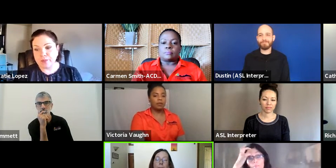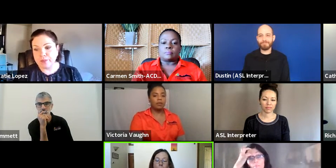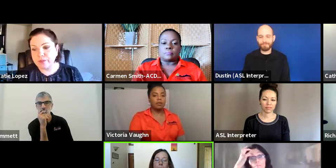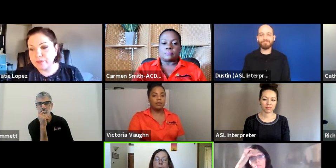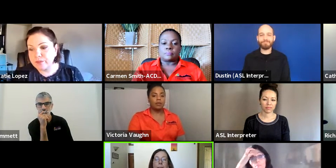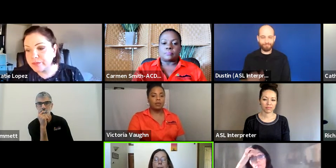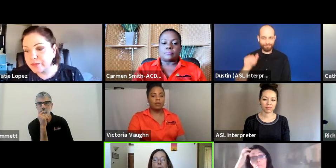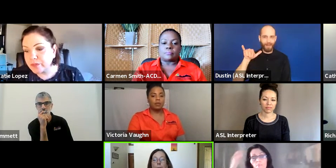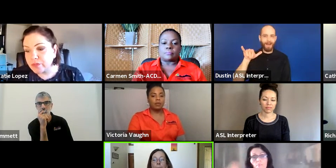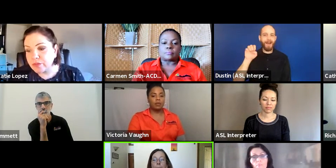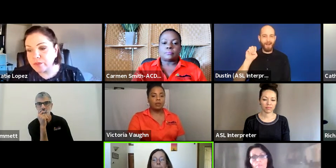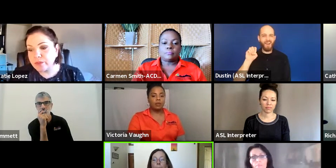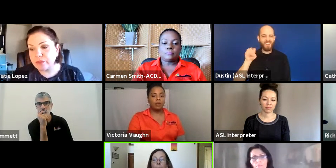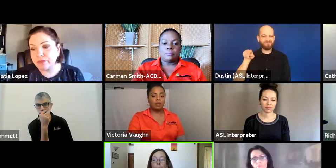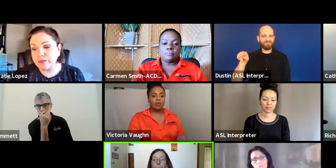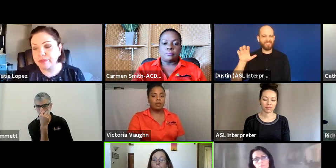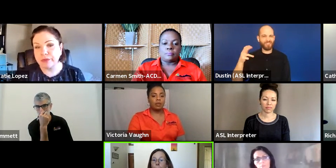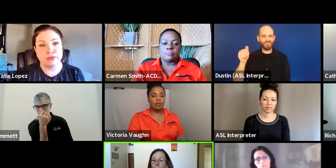Aye, thank you.